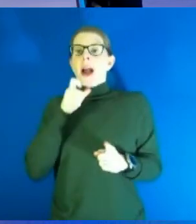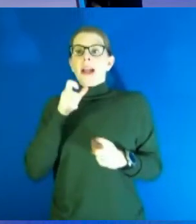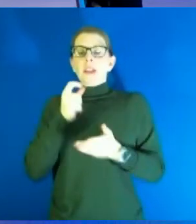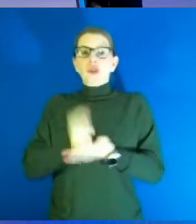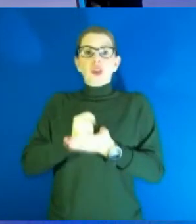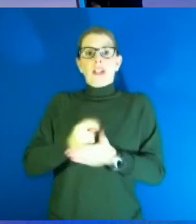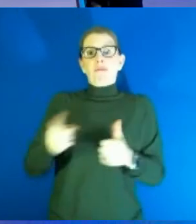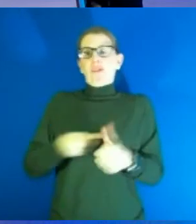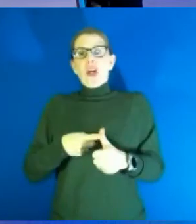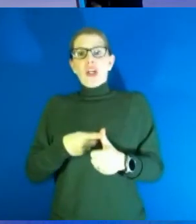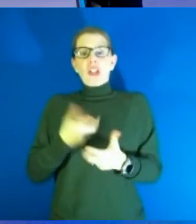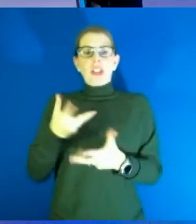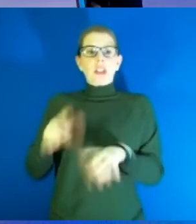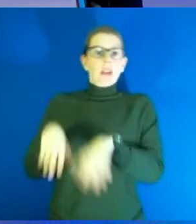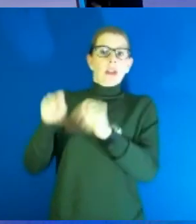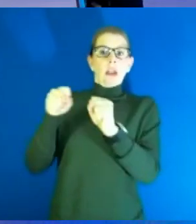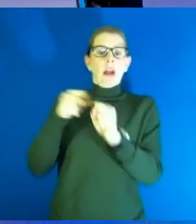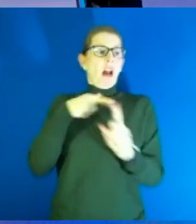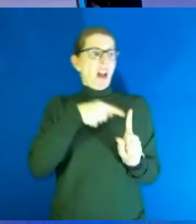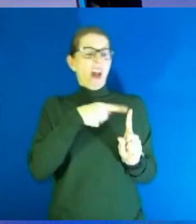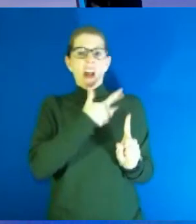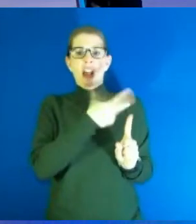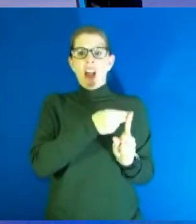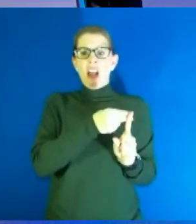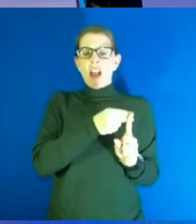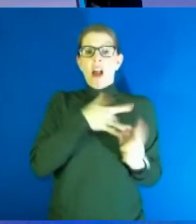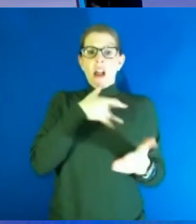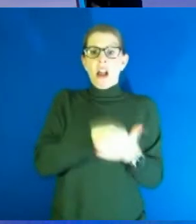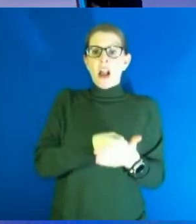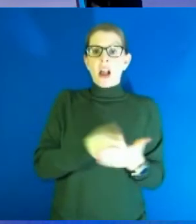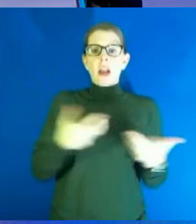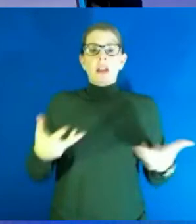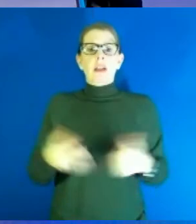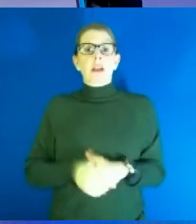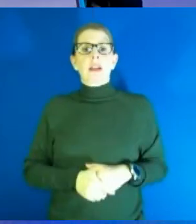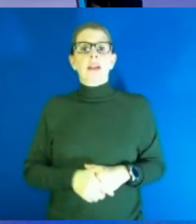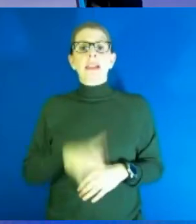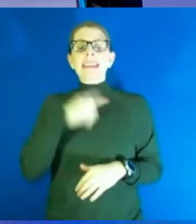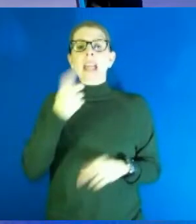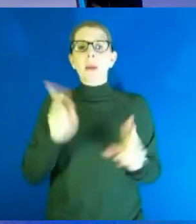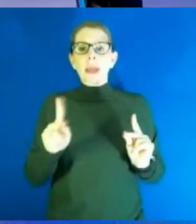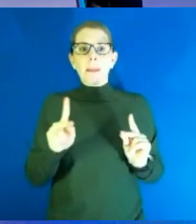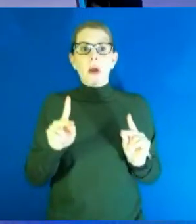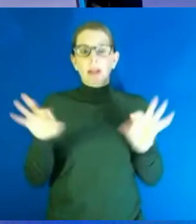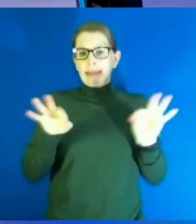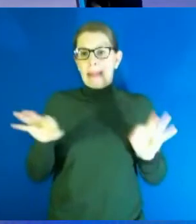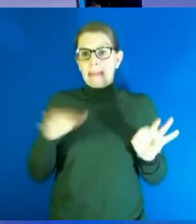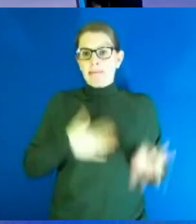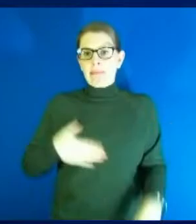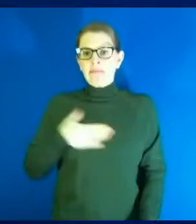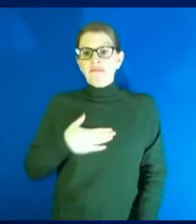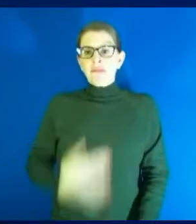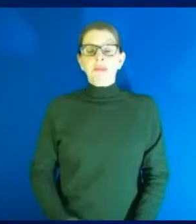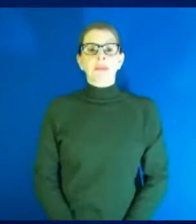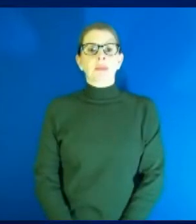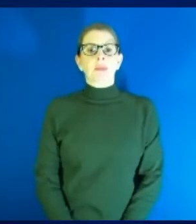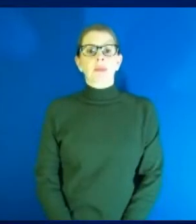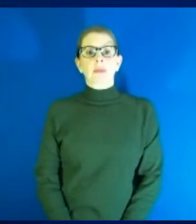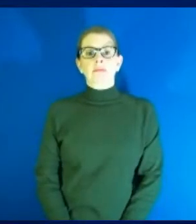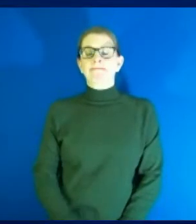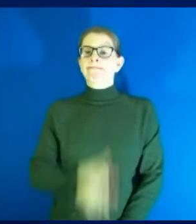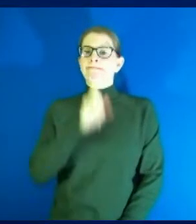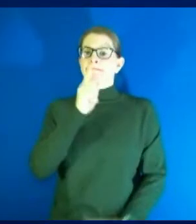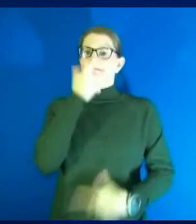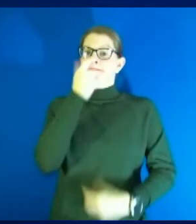first? Why over somebody who is vaccinated, who's maybe having a heart attack? Tell people what the deal is on that. Yeah, that's a really interesting